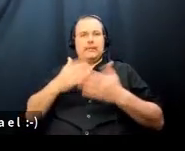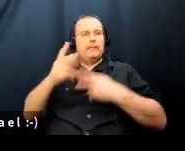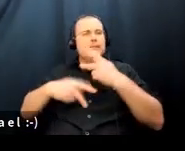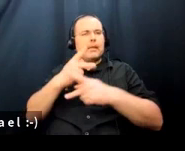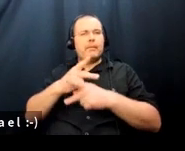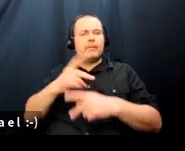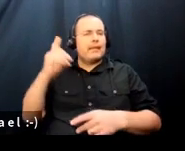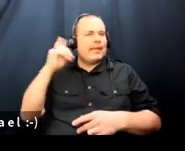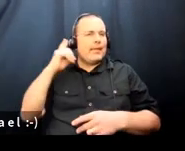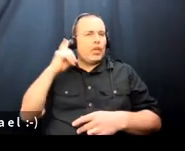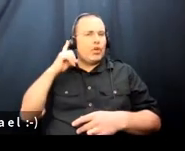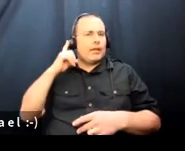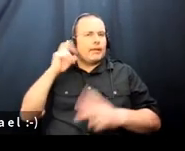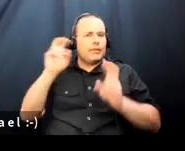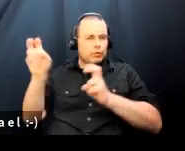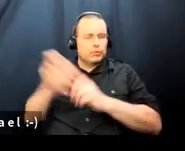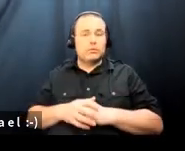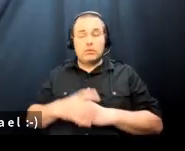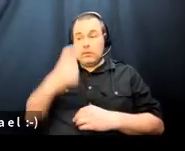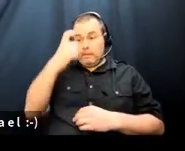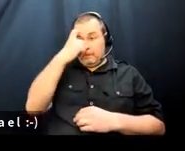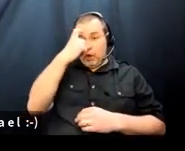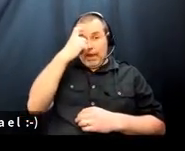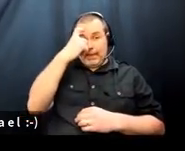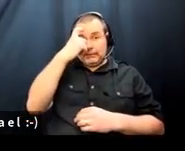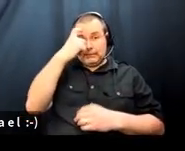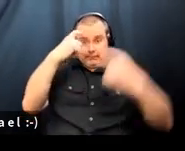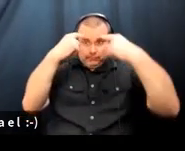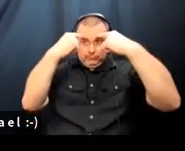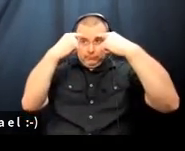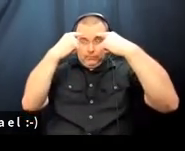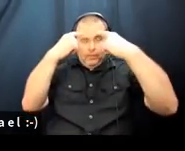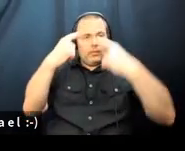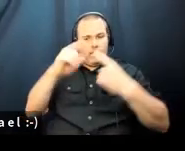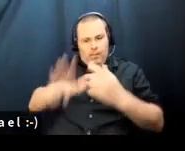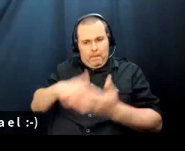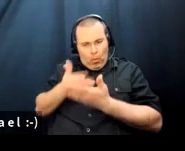that brains are born with preferences.